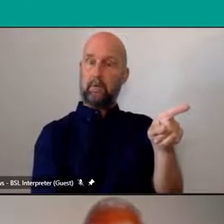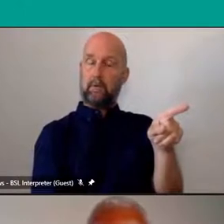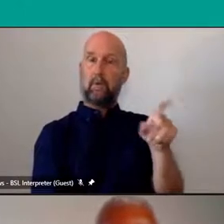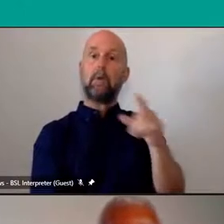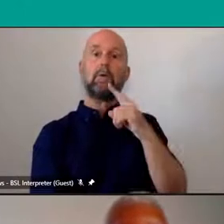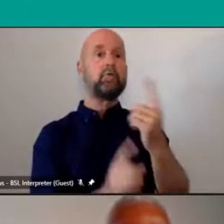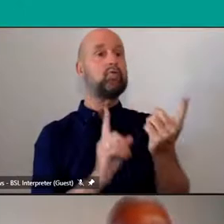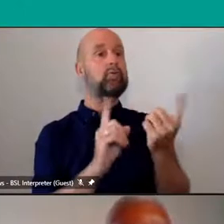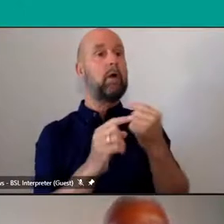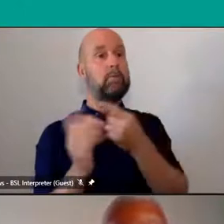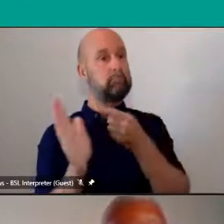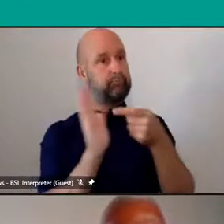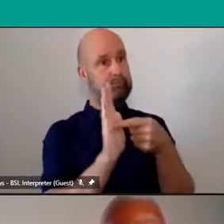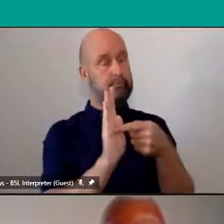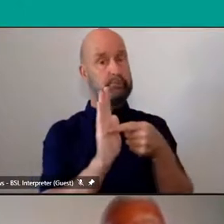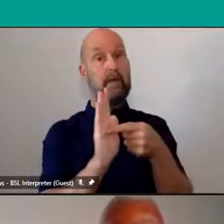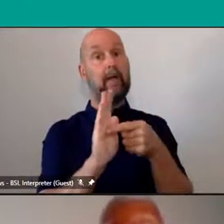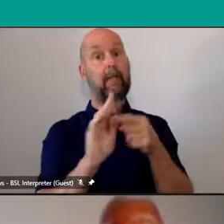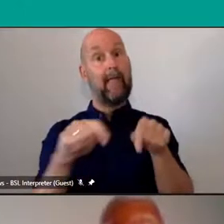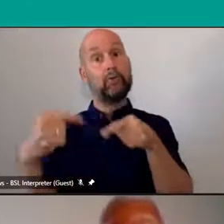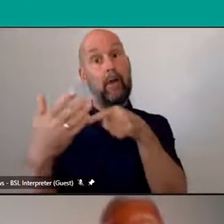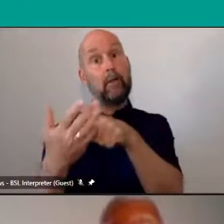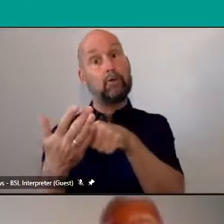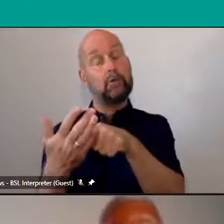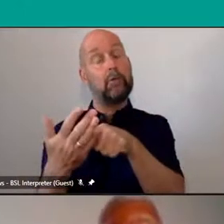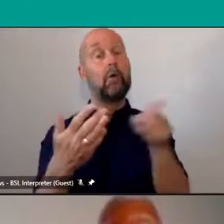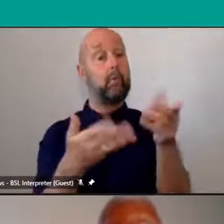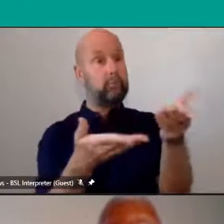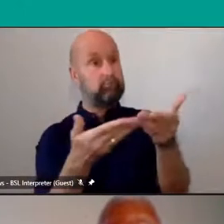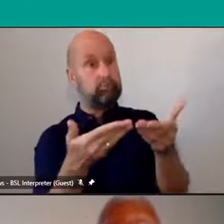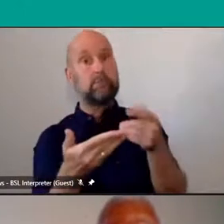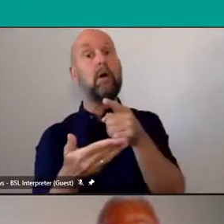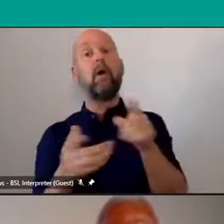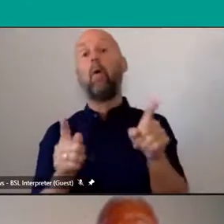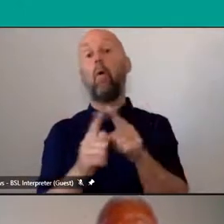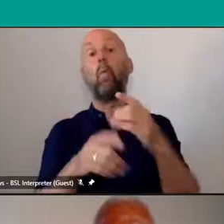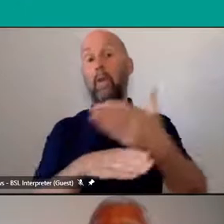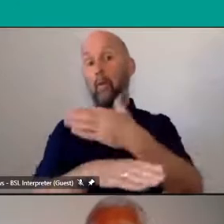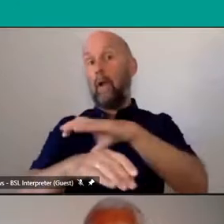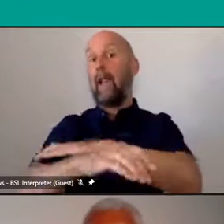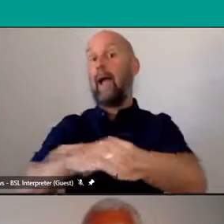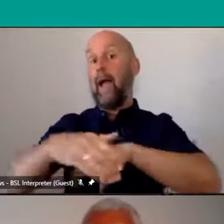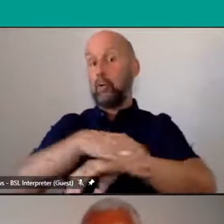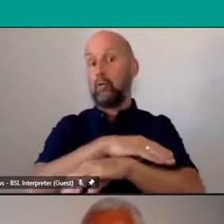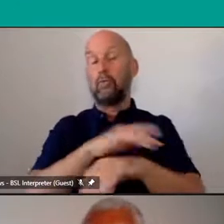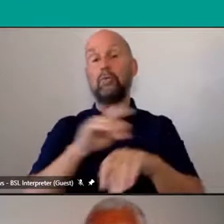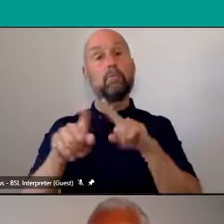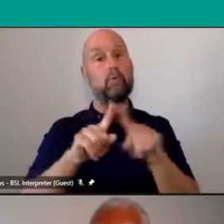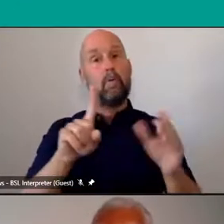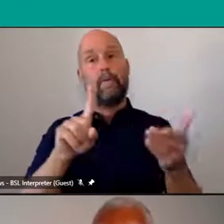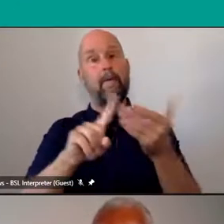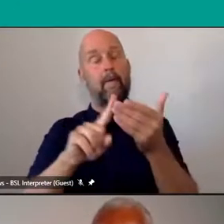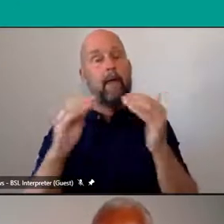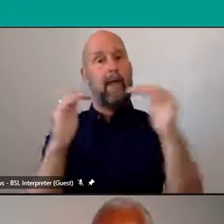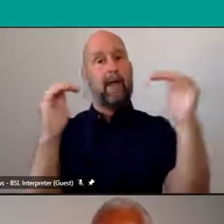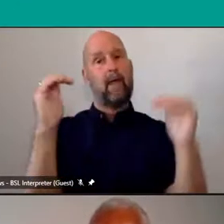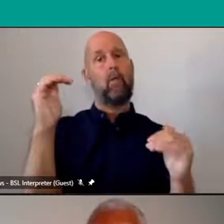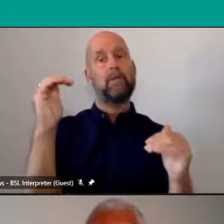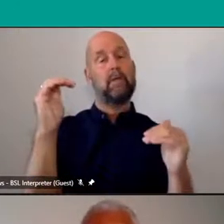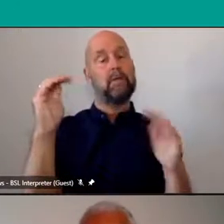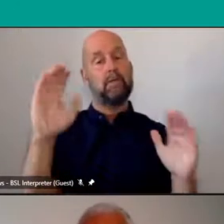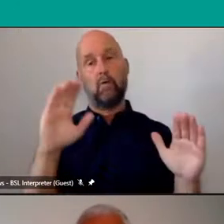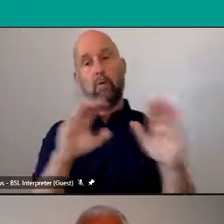the challenge that you've set us. And of course, we will be taking action to tackle those inequalities across the whole of